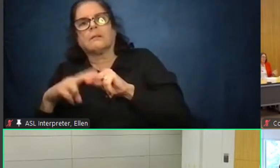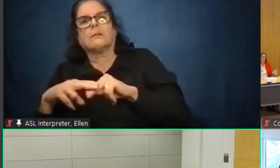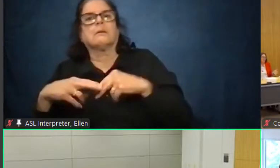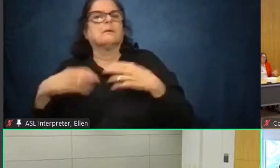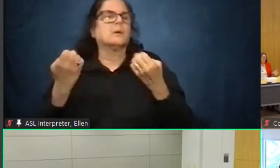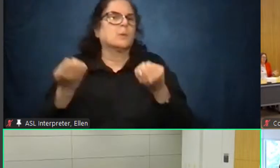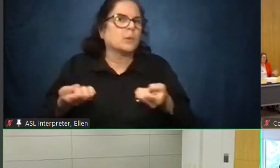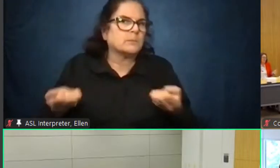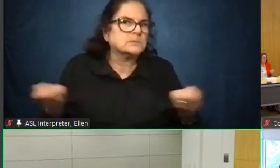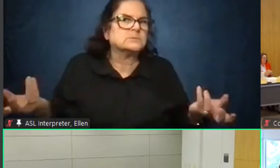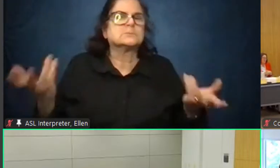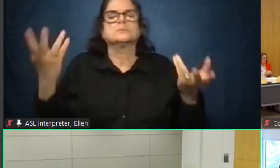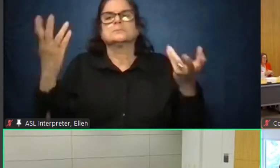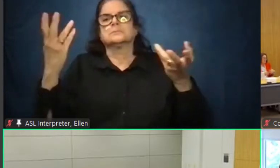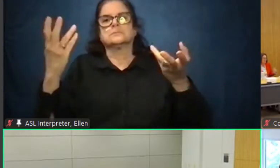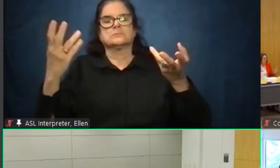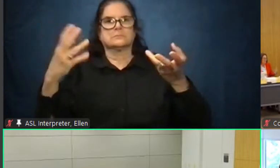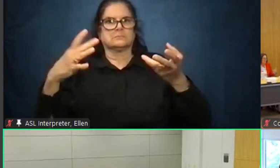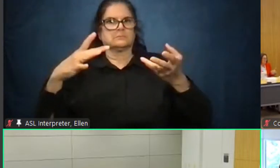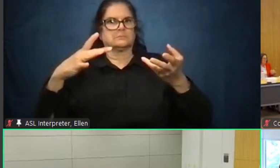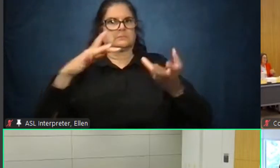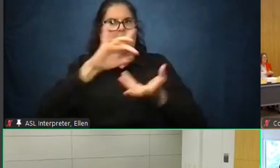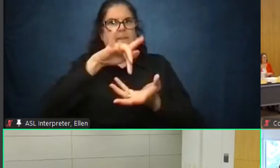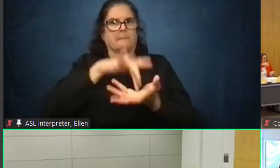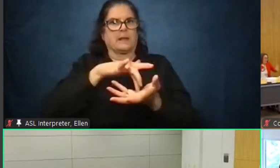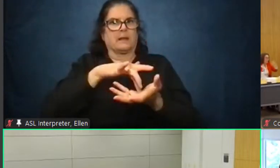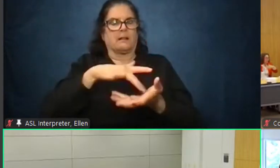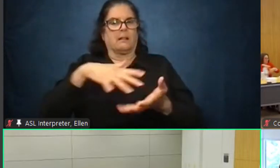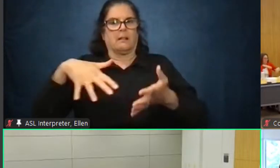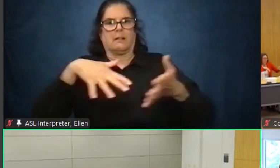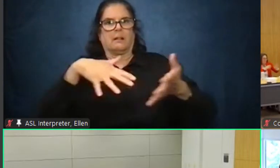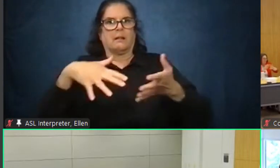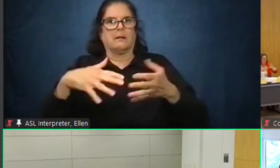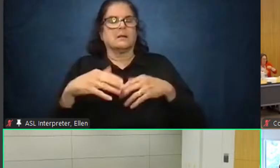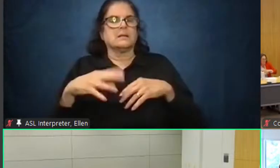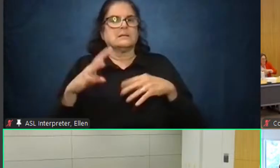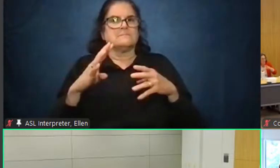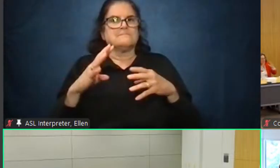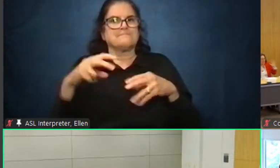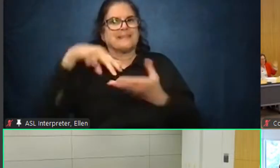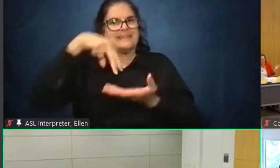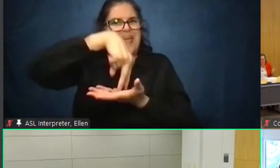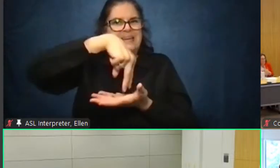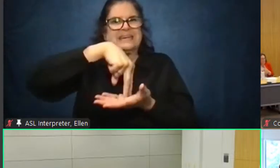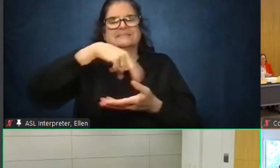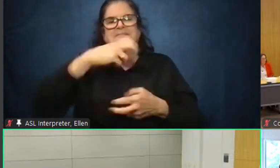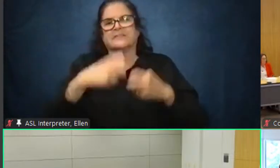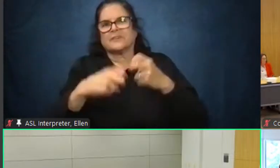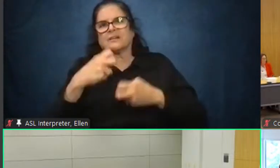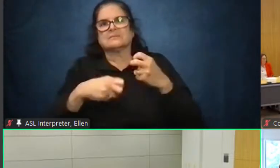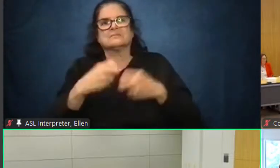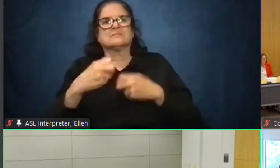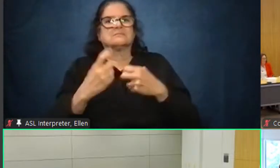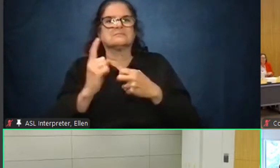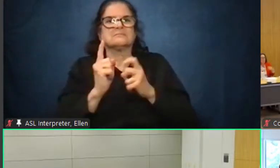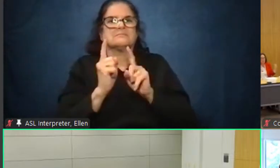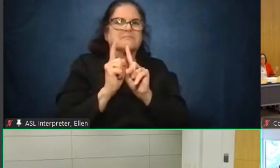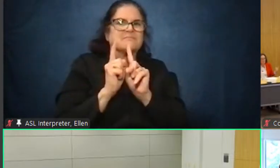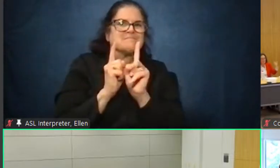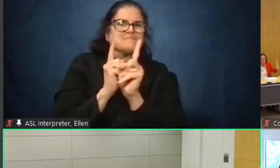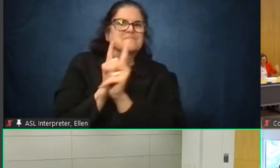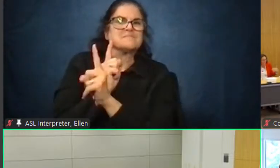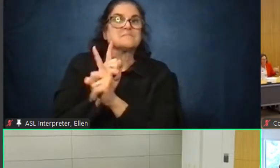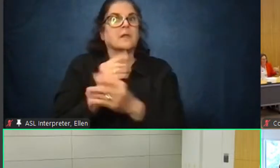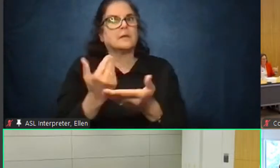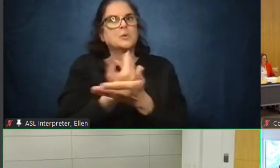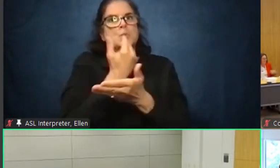in the middle as well that limits the ability for standing and going around each other. If that's a thing that's been thinking about, even the new